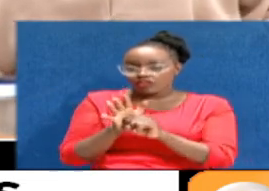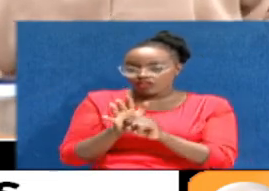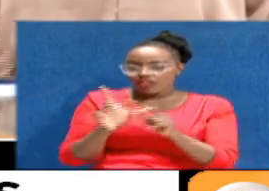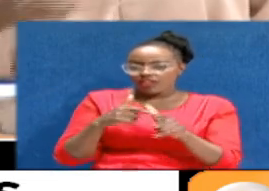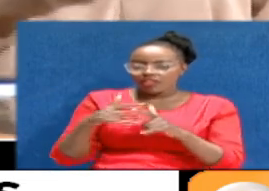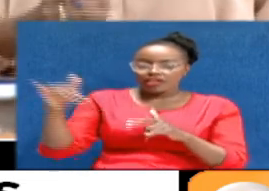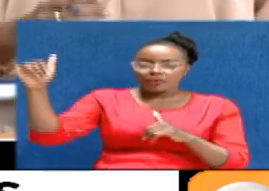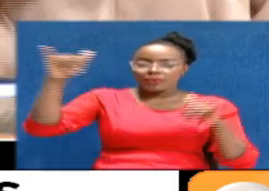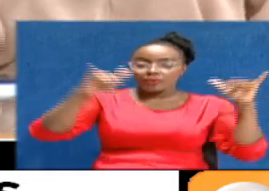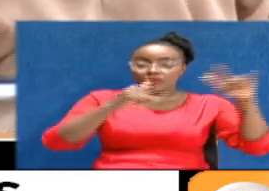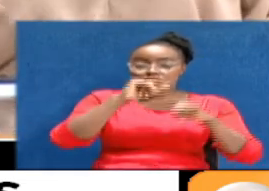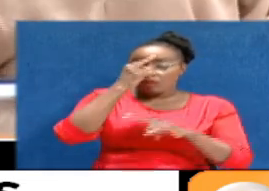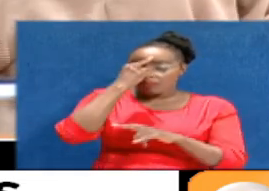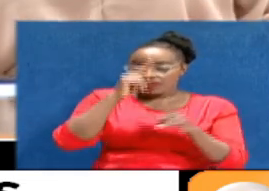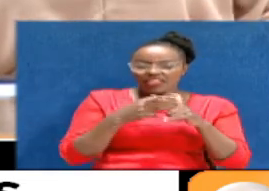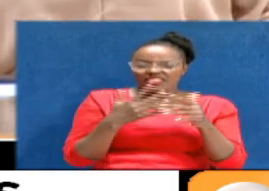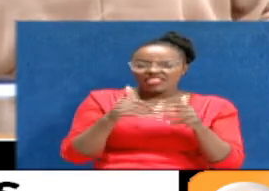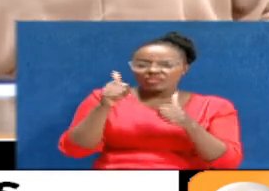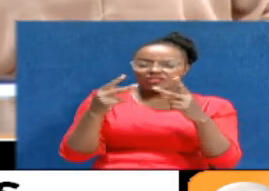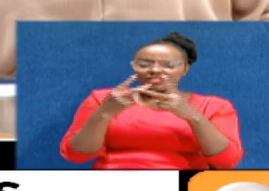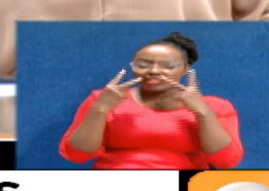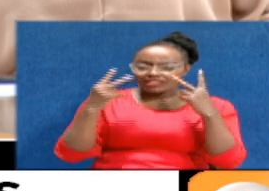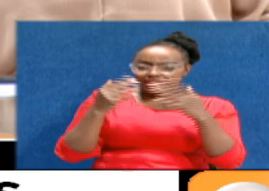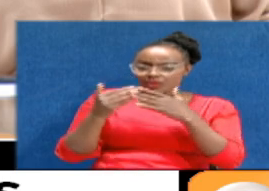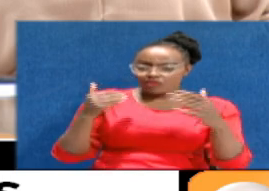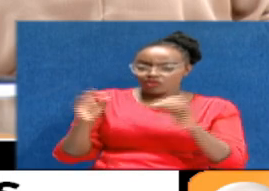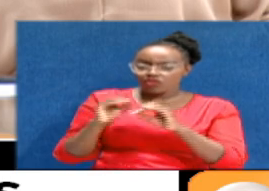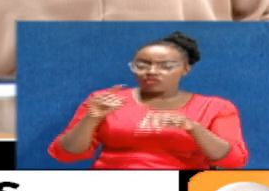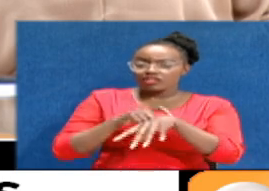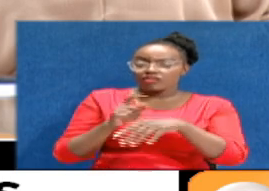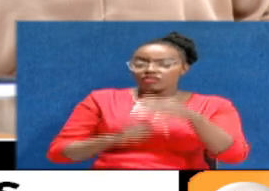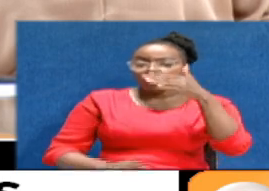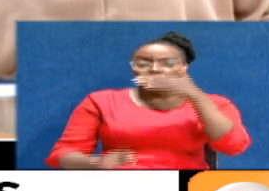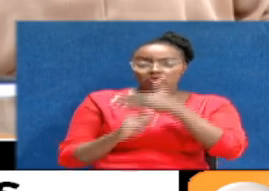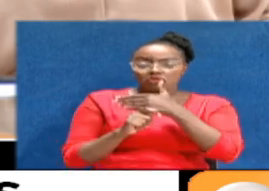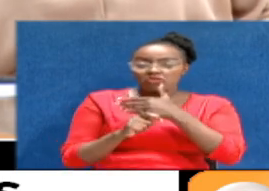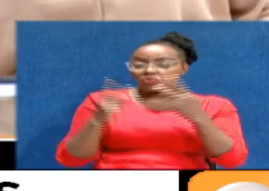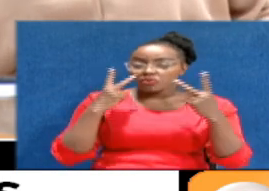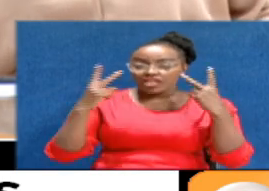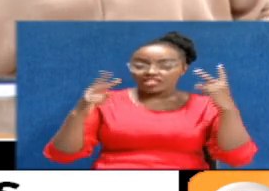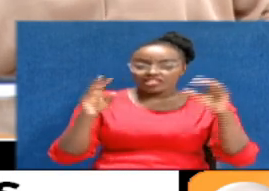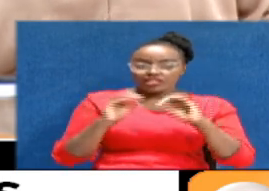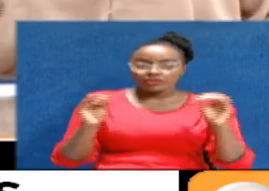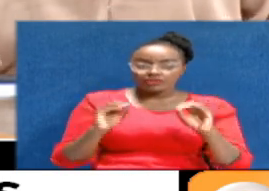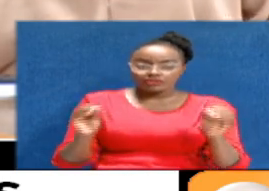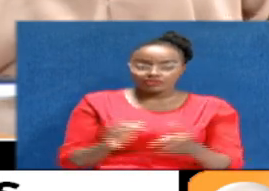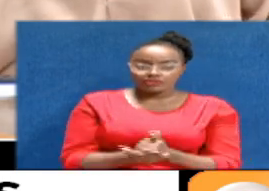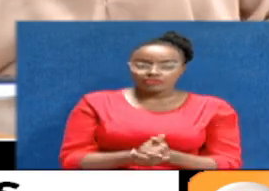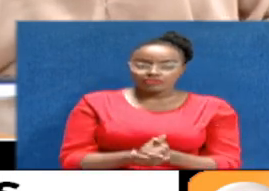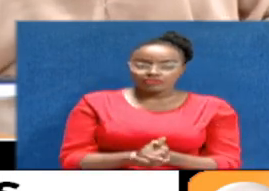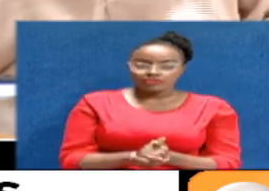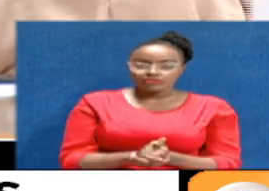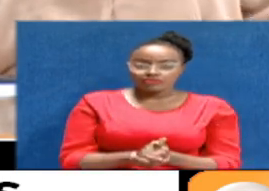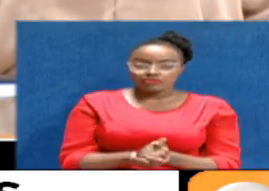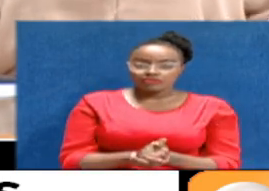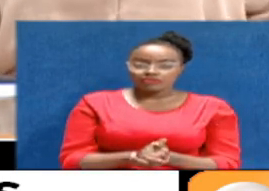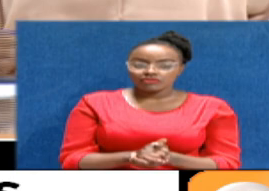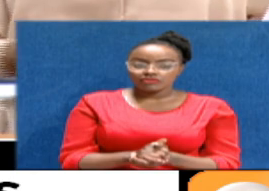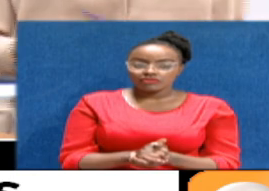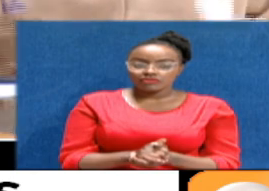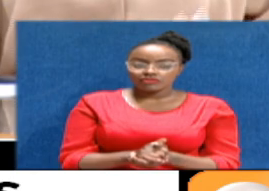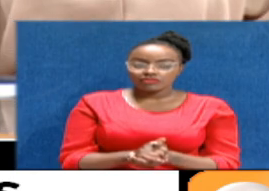banned flights from India. These are things we had not seen before during President John Pombe Magufuli's time. And I think we saw her saying that. And